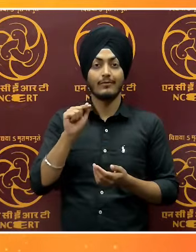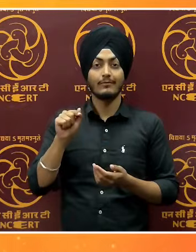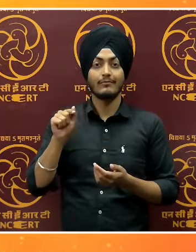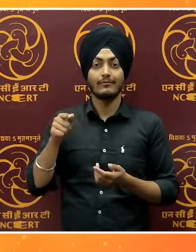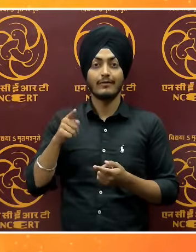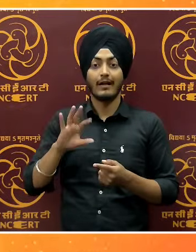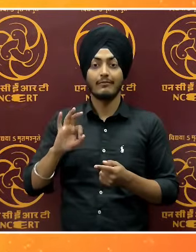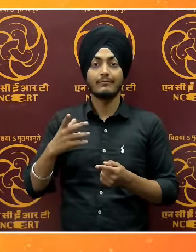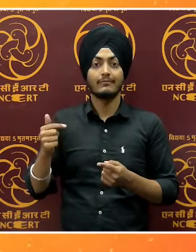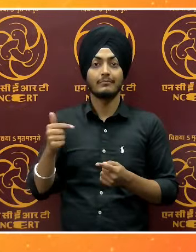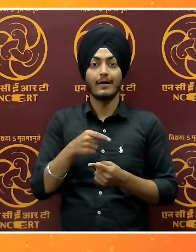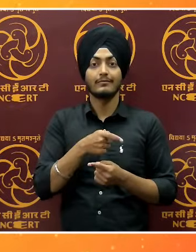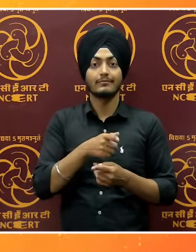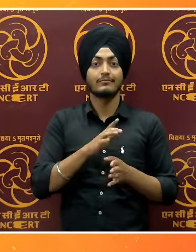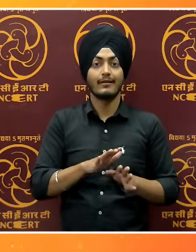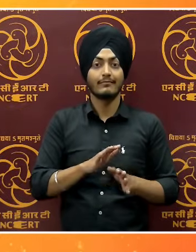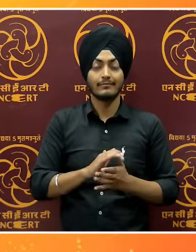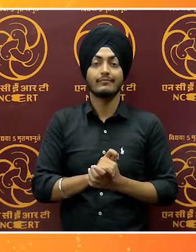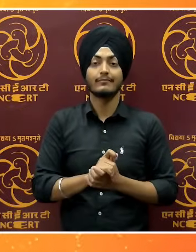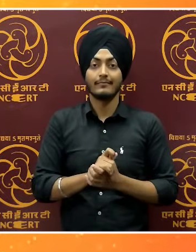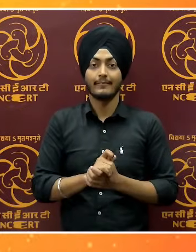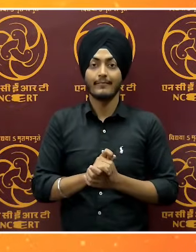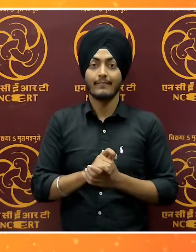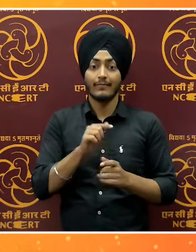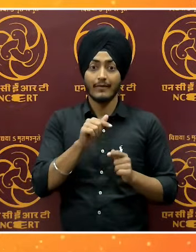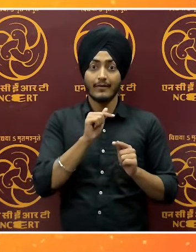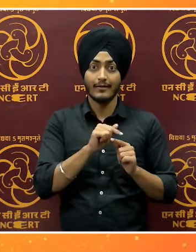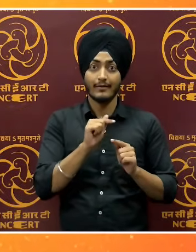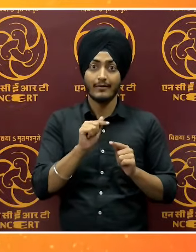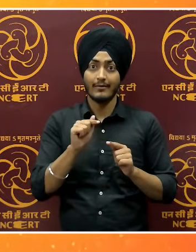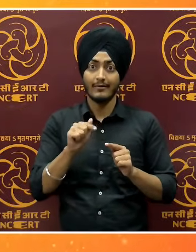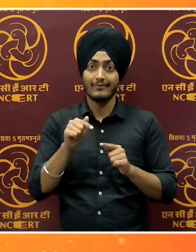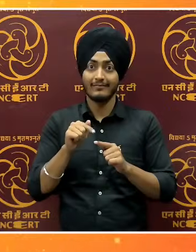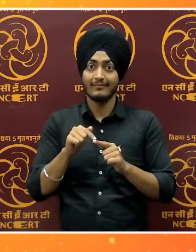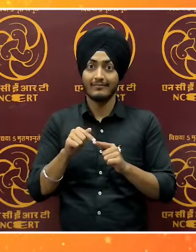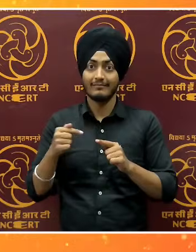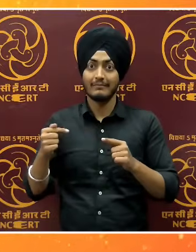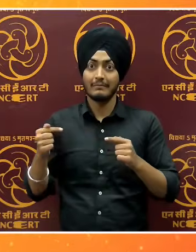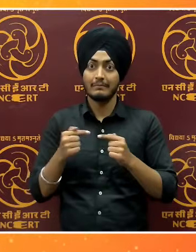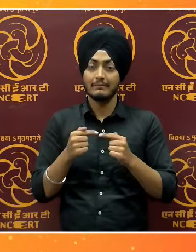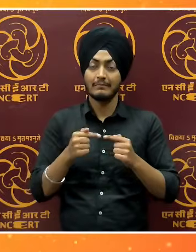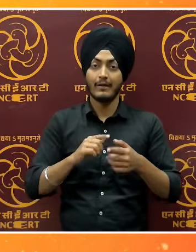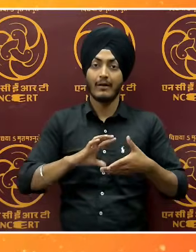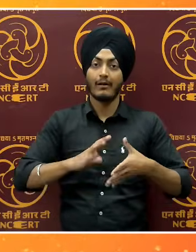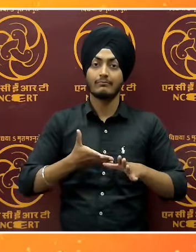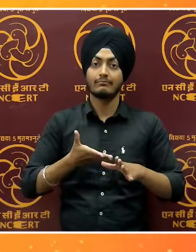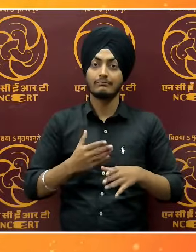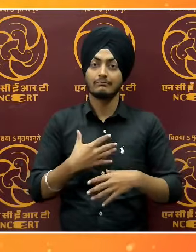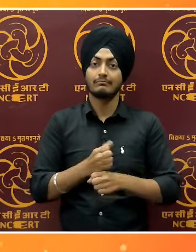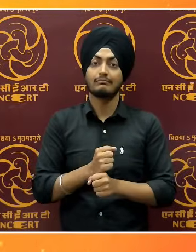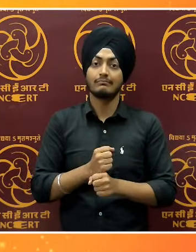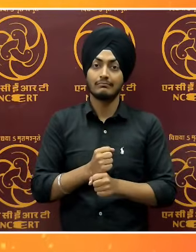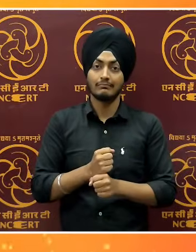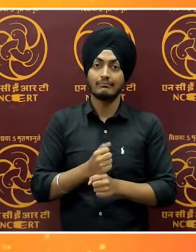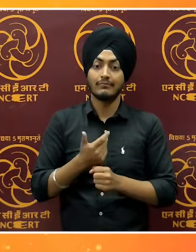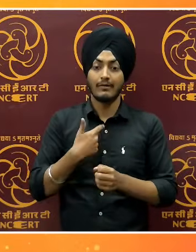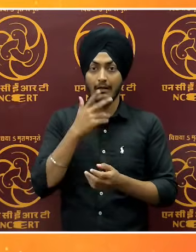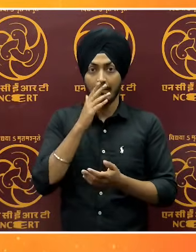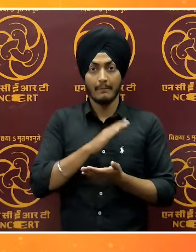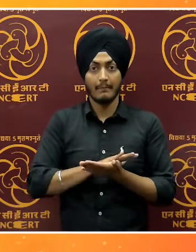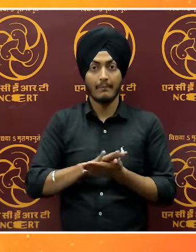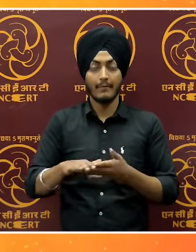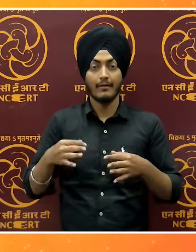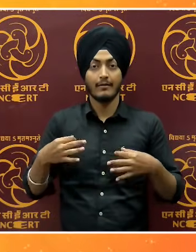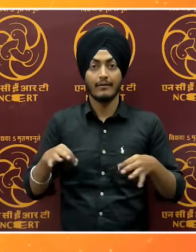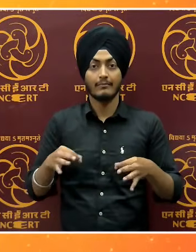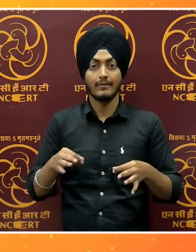presented here. Now dots means it is going outward. outward to the plane of paper. That means if you consider